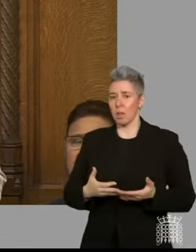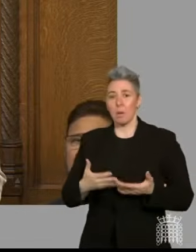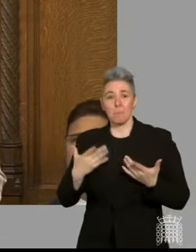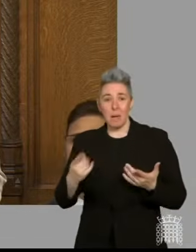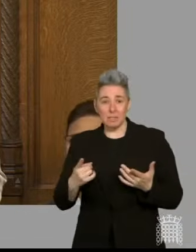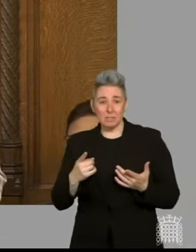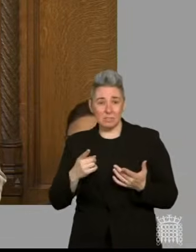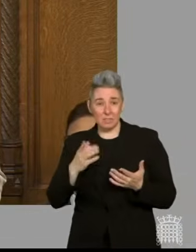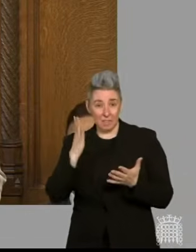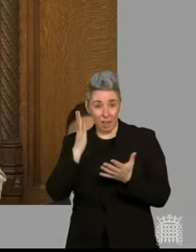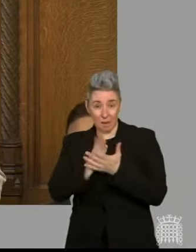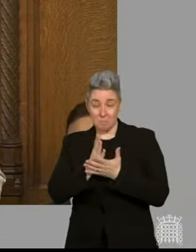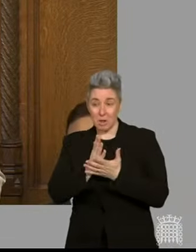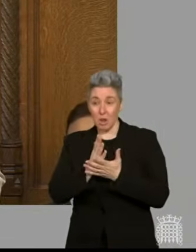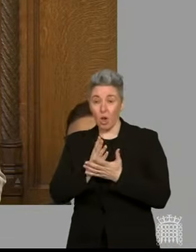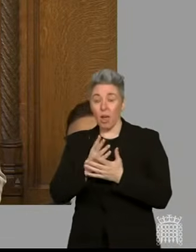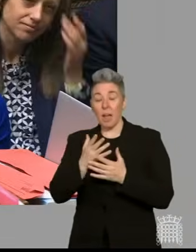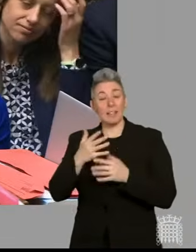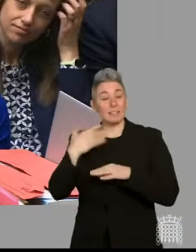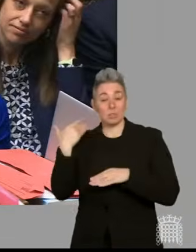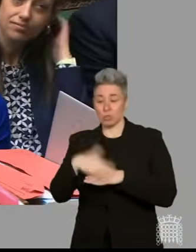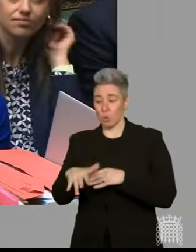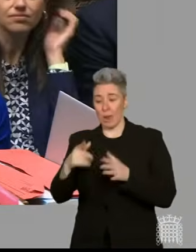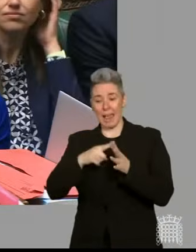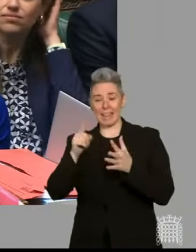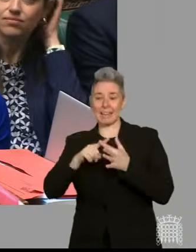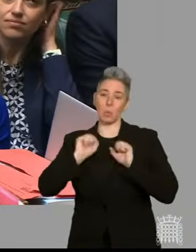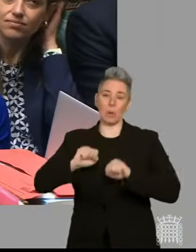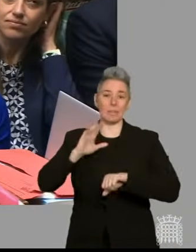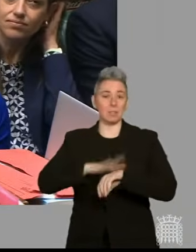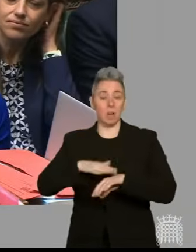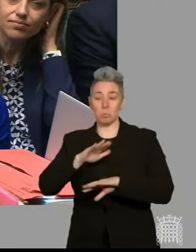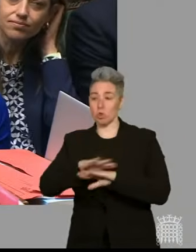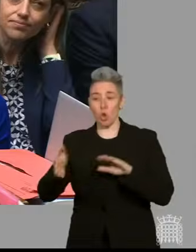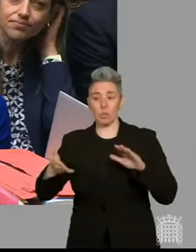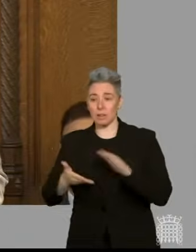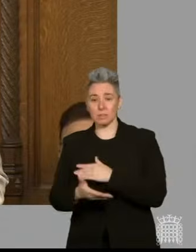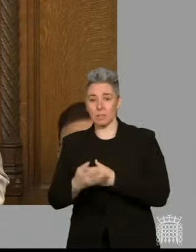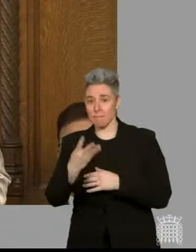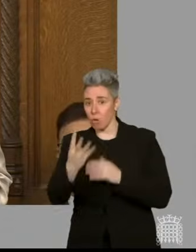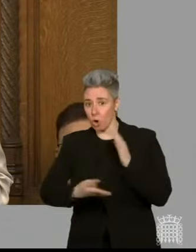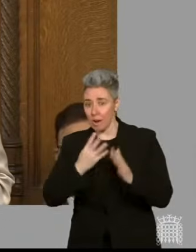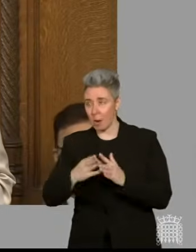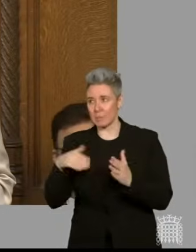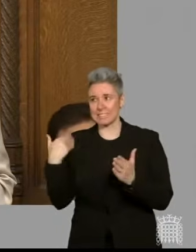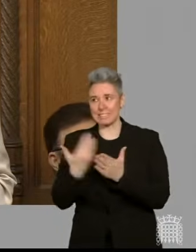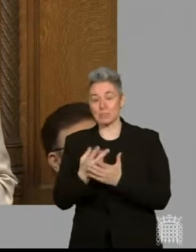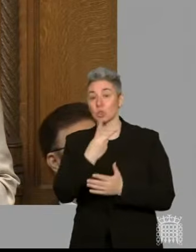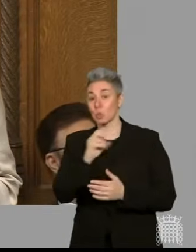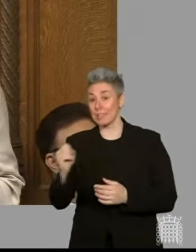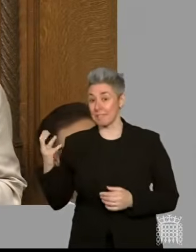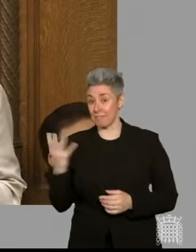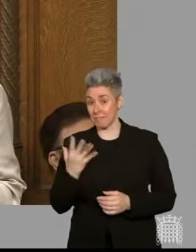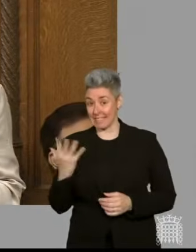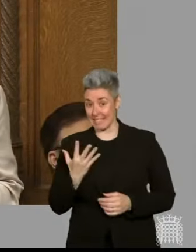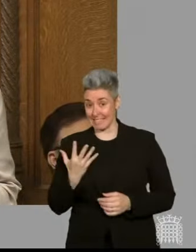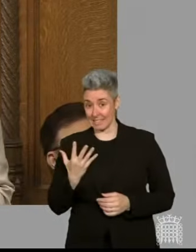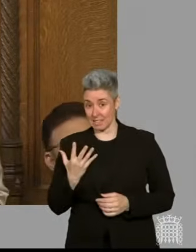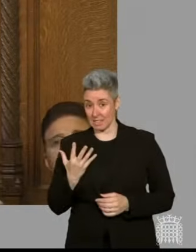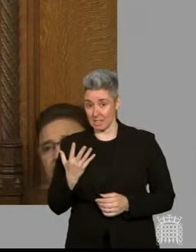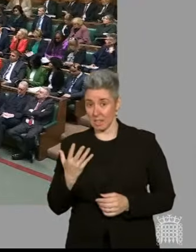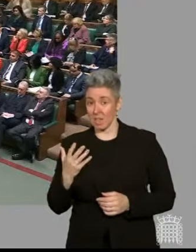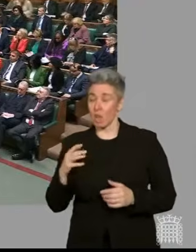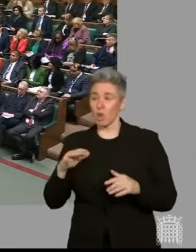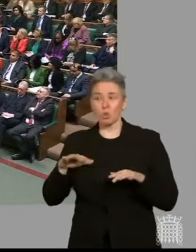strikes, before the pandemic, but 5 years after the Conservatives came to office. So who does the Prime Minister, the Deputy Prime Minister, blame for